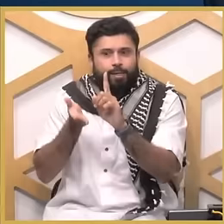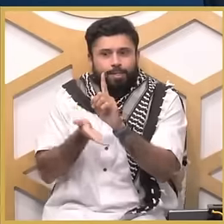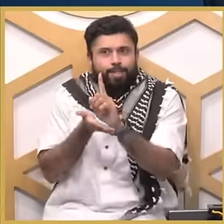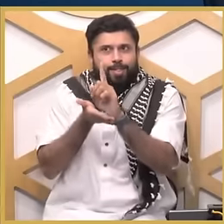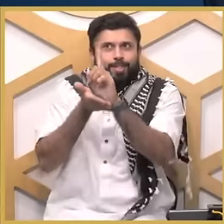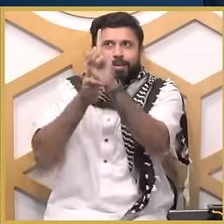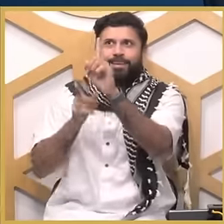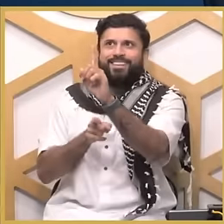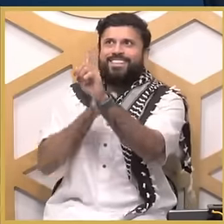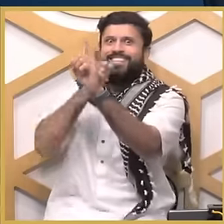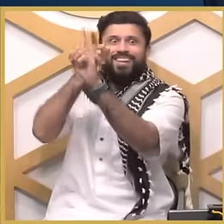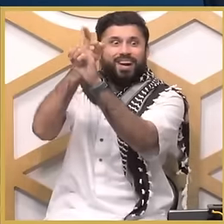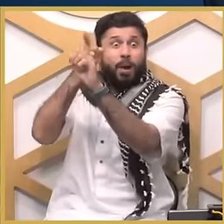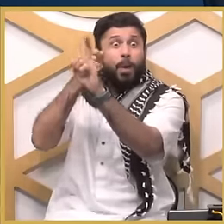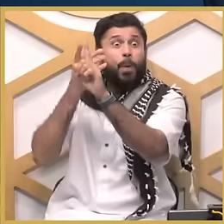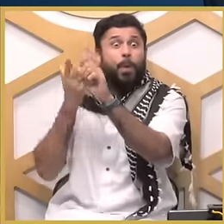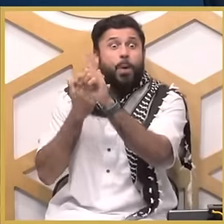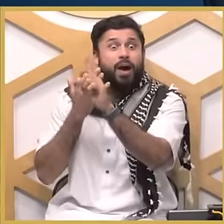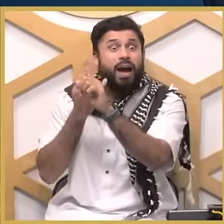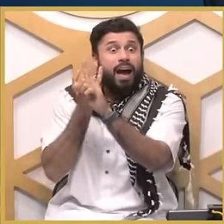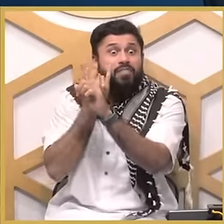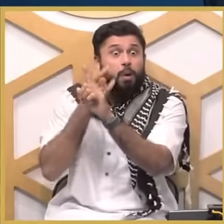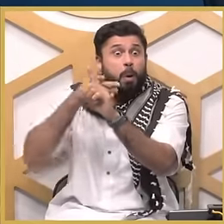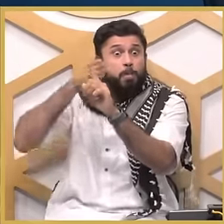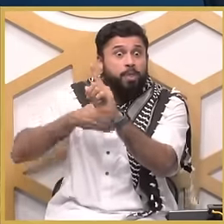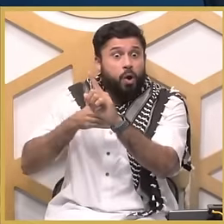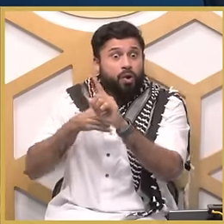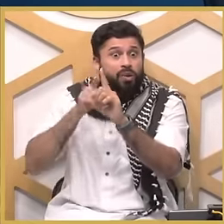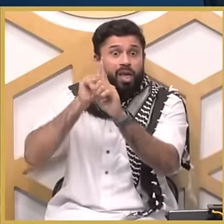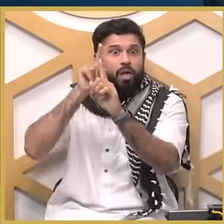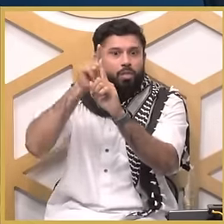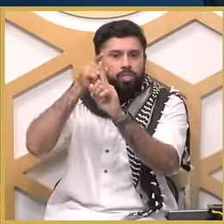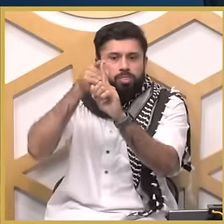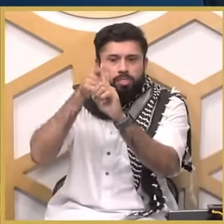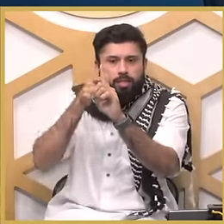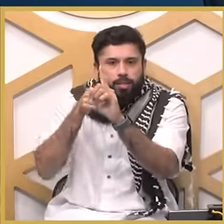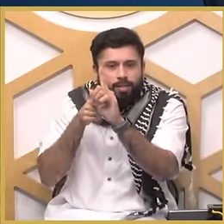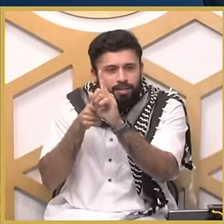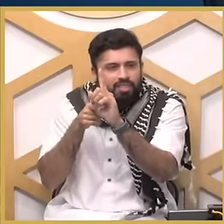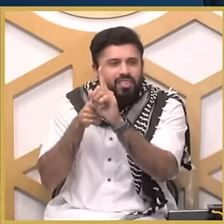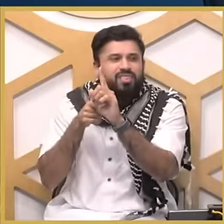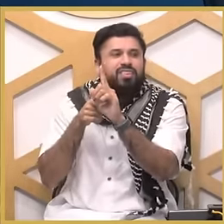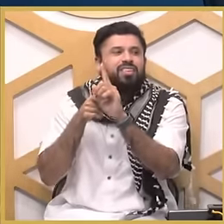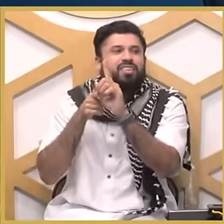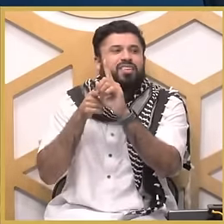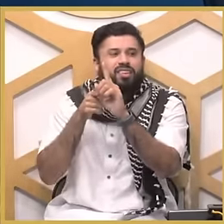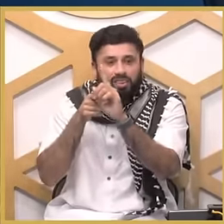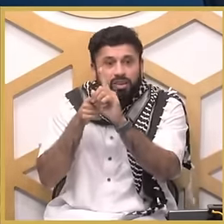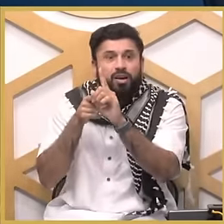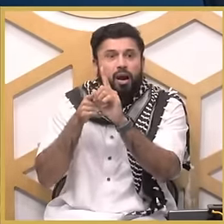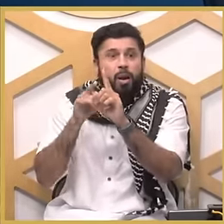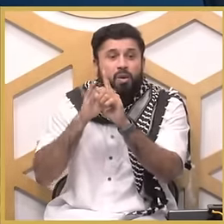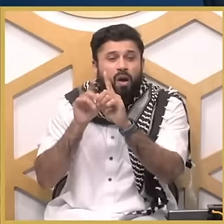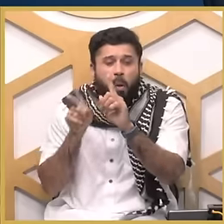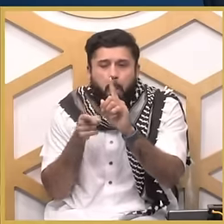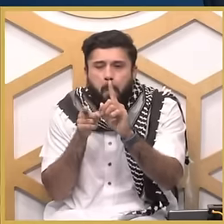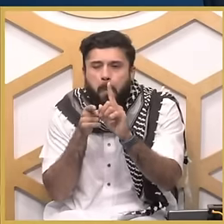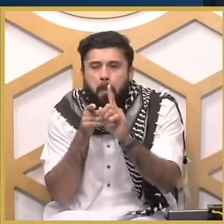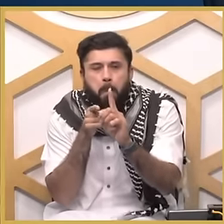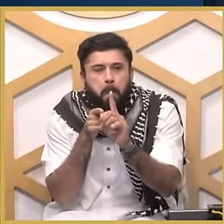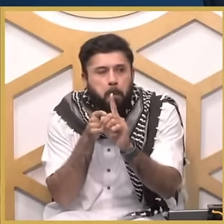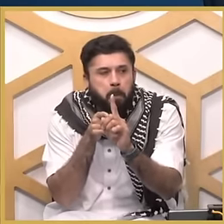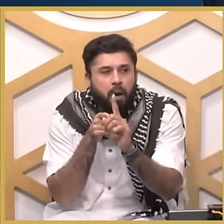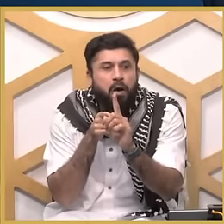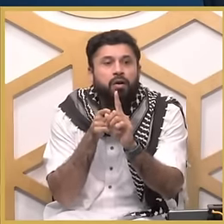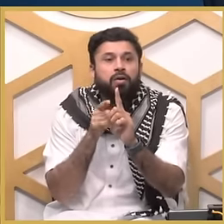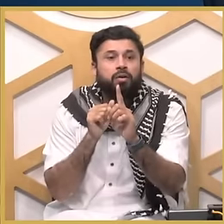short from crossing the bridge, where are they going to end up, ya Jama'ah? They're going to end up in Jahannam, Allah al-Musta'an. Like, I met somebody. We